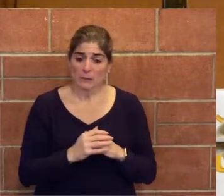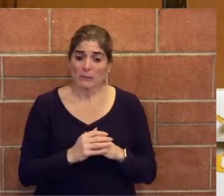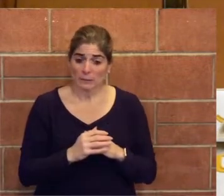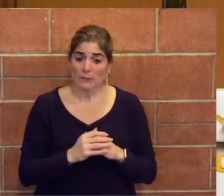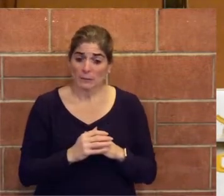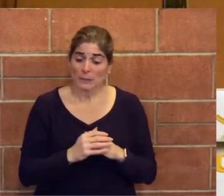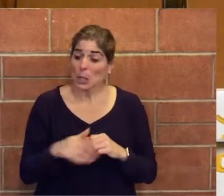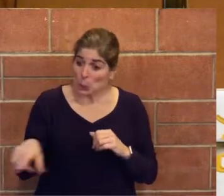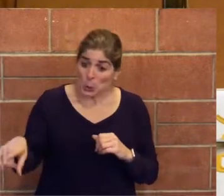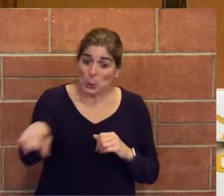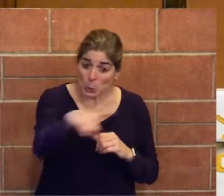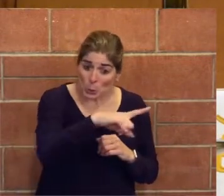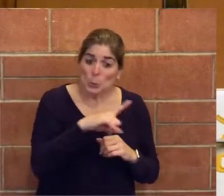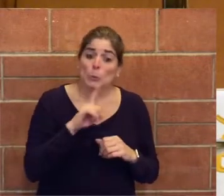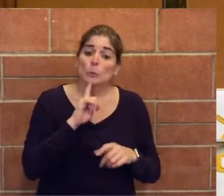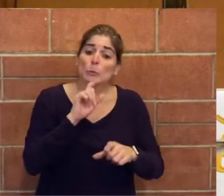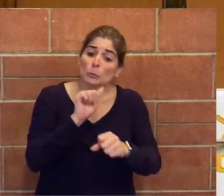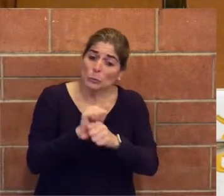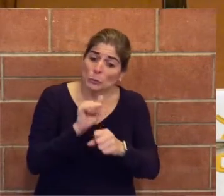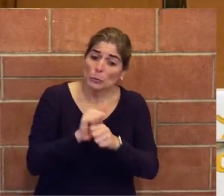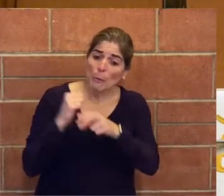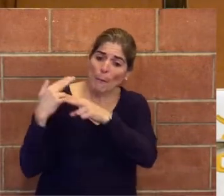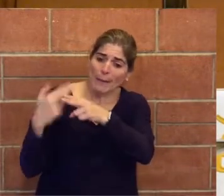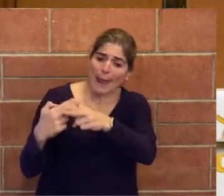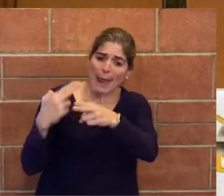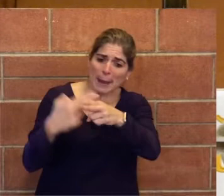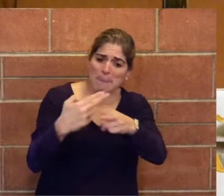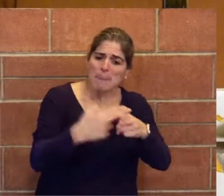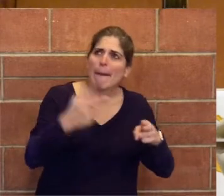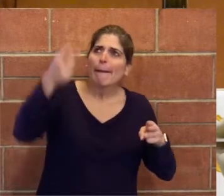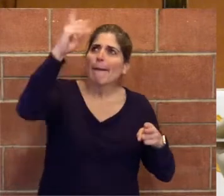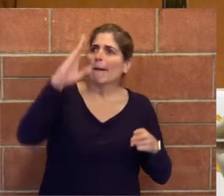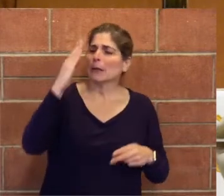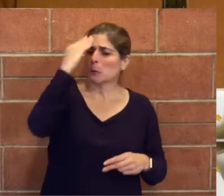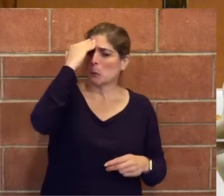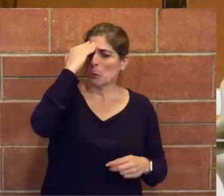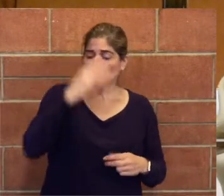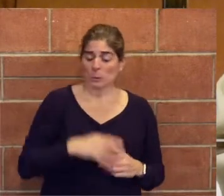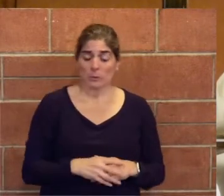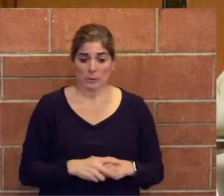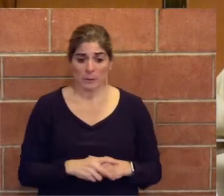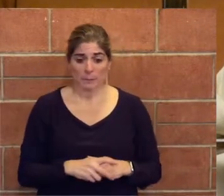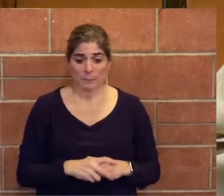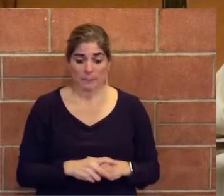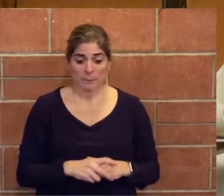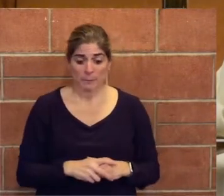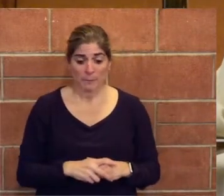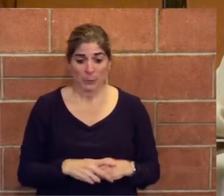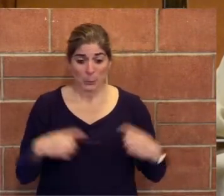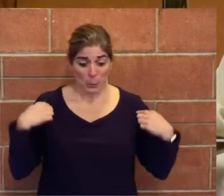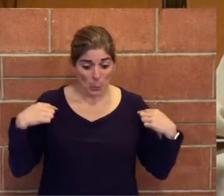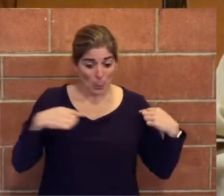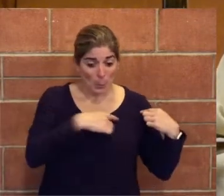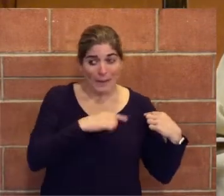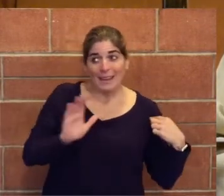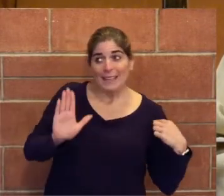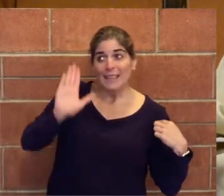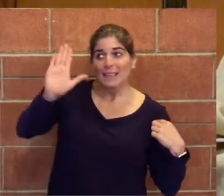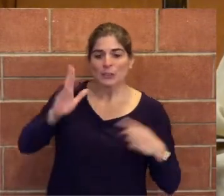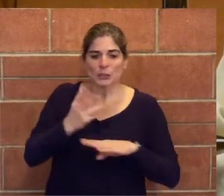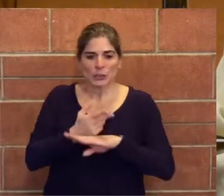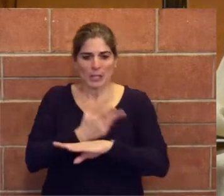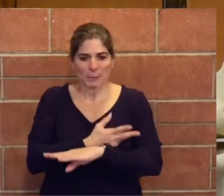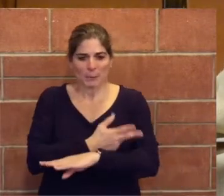forever. And you were called by name. We are the sheep of his